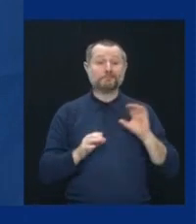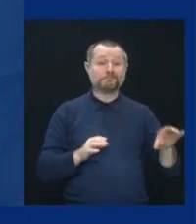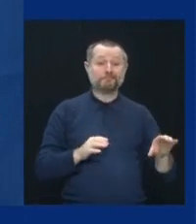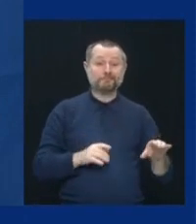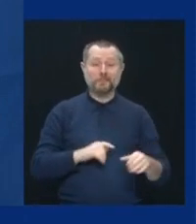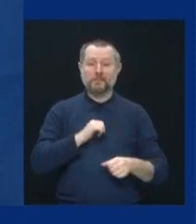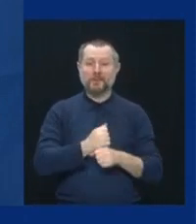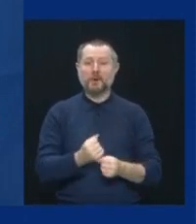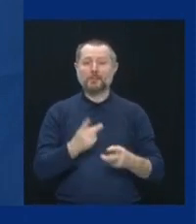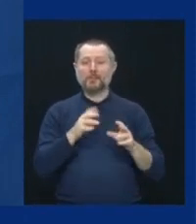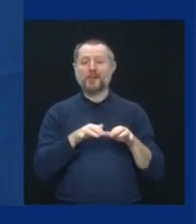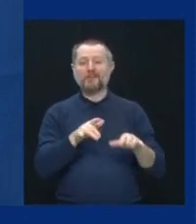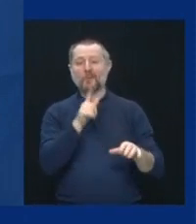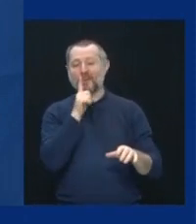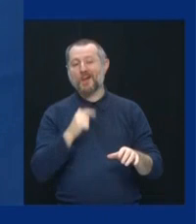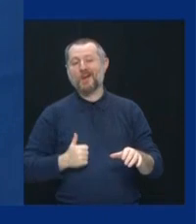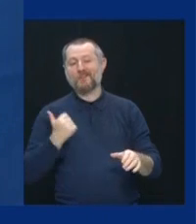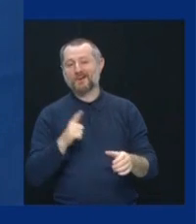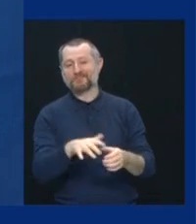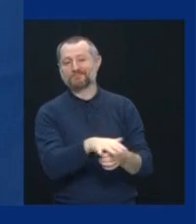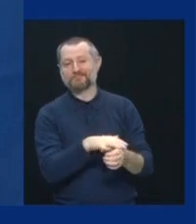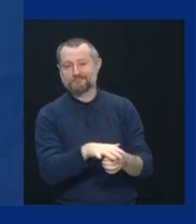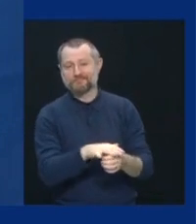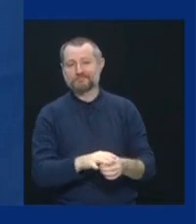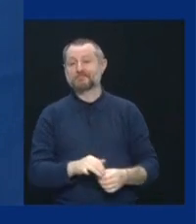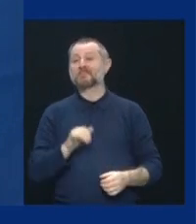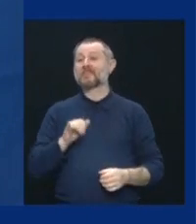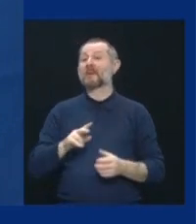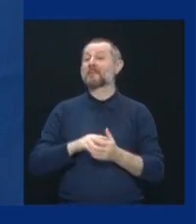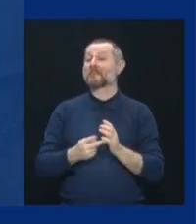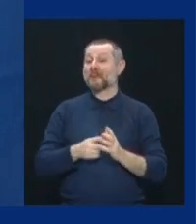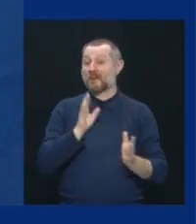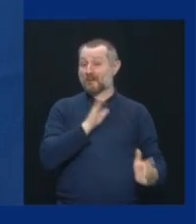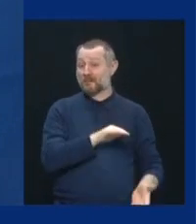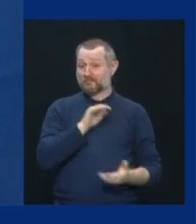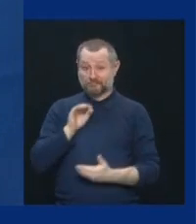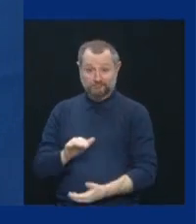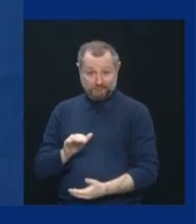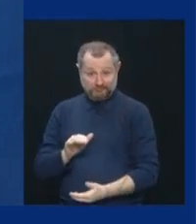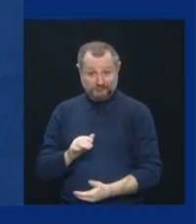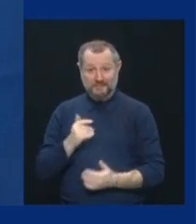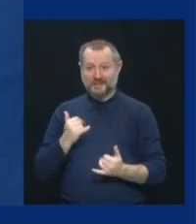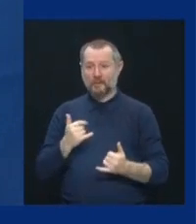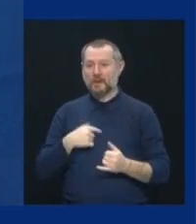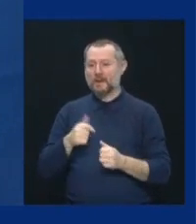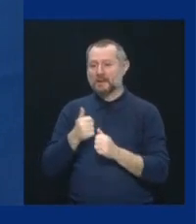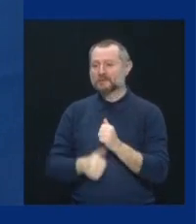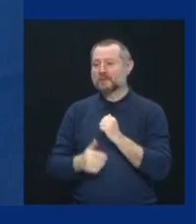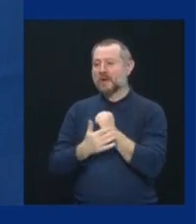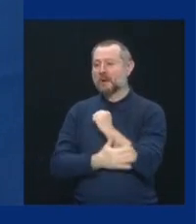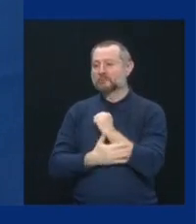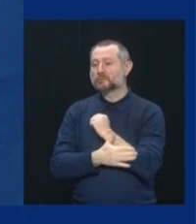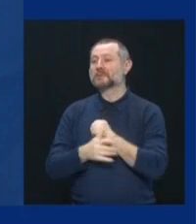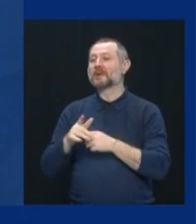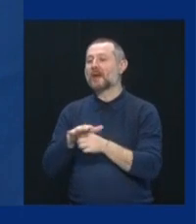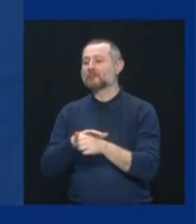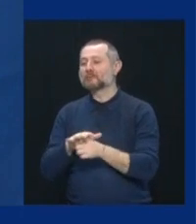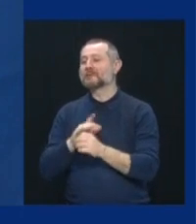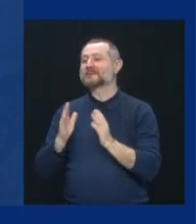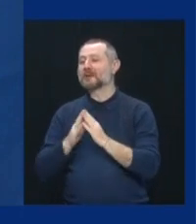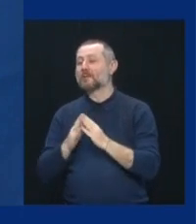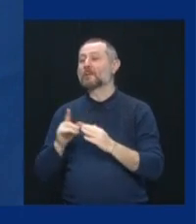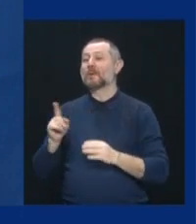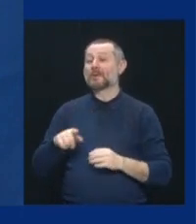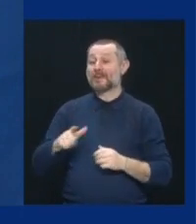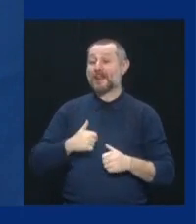population. State allocates to counties, regions, by the population